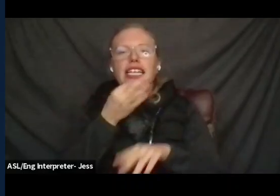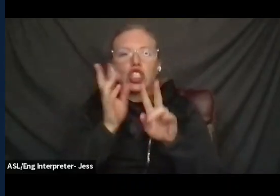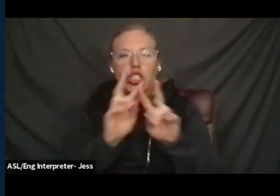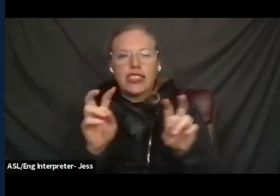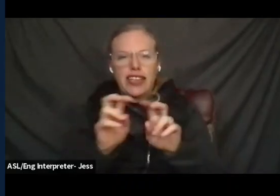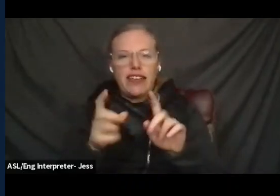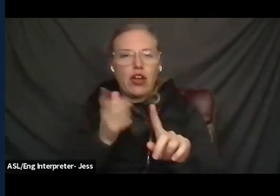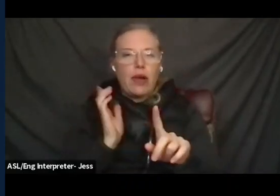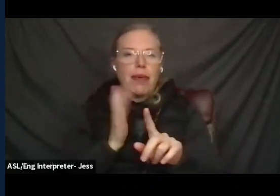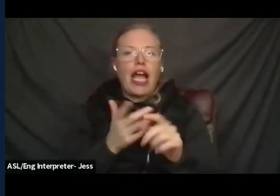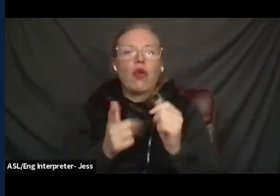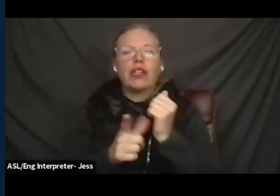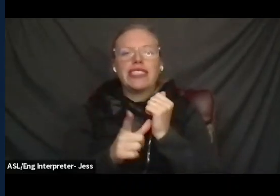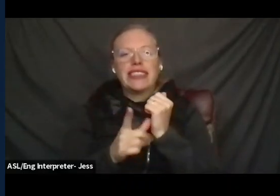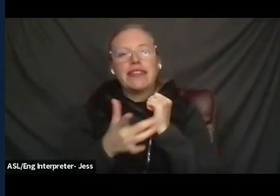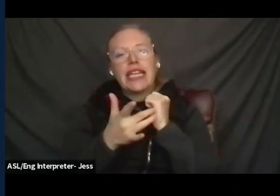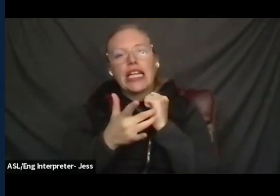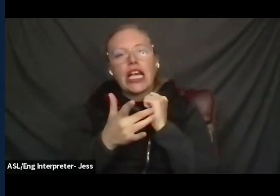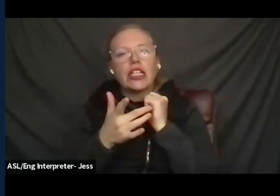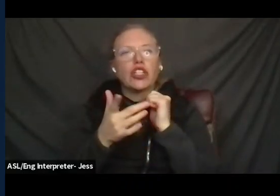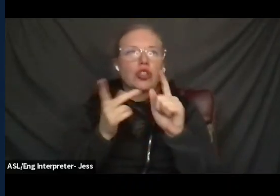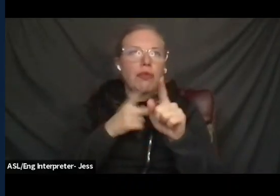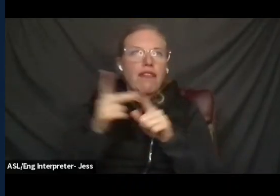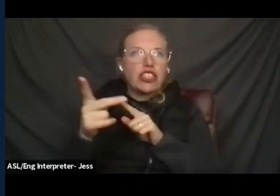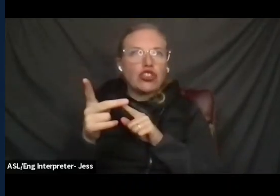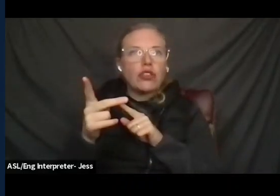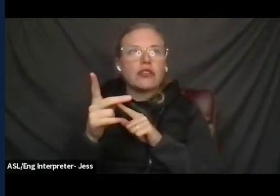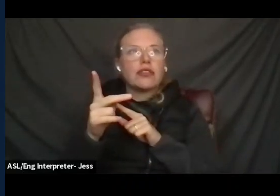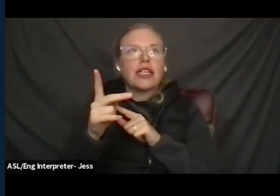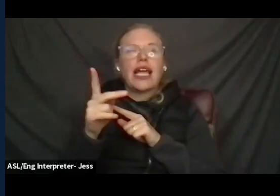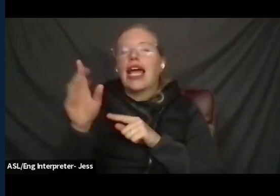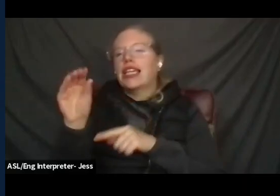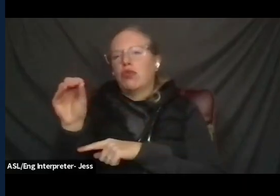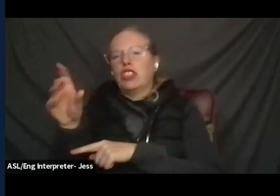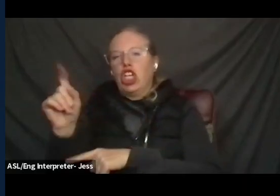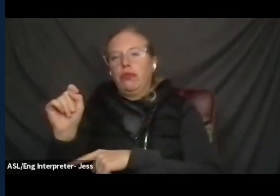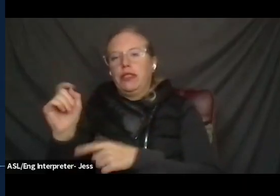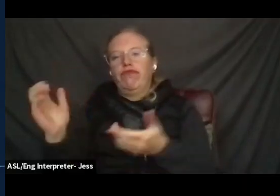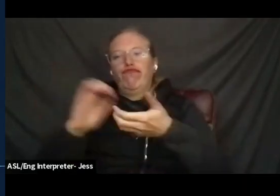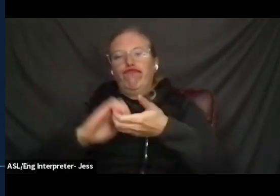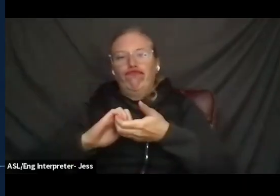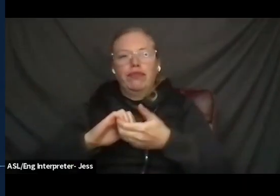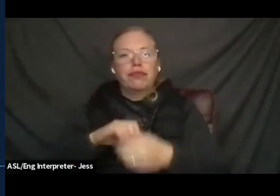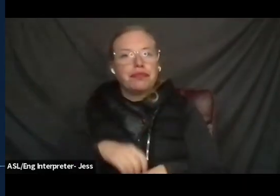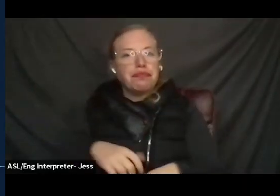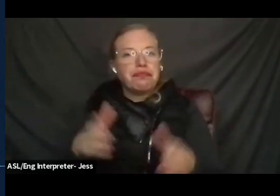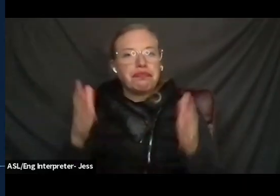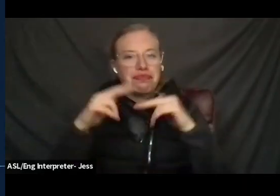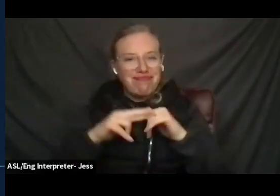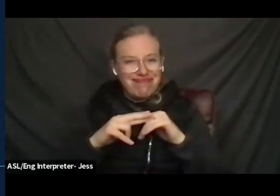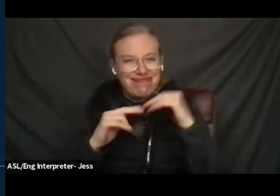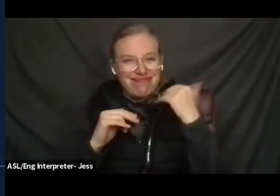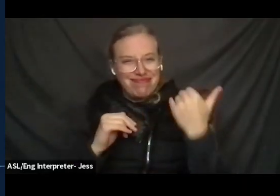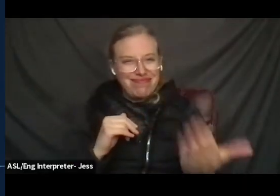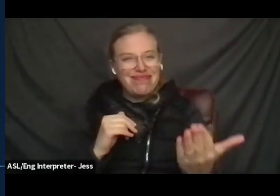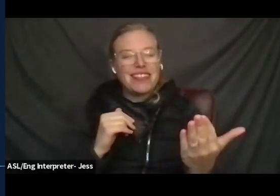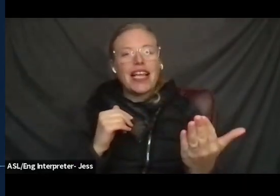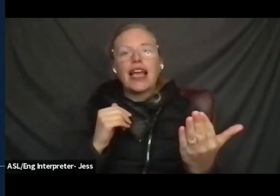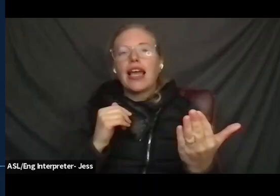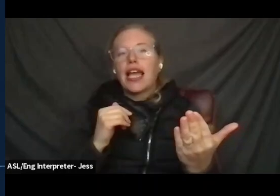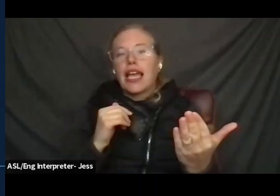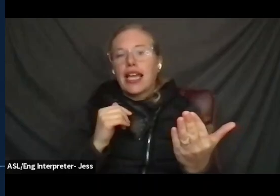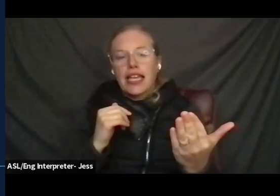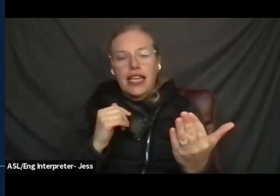our assistive technology professionals and our occupational therapists. Okay, next slide.